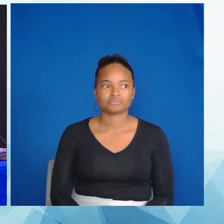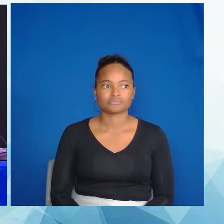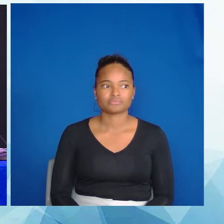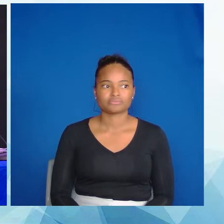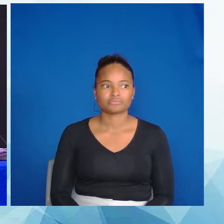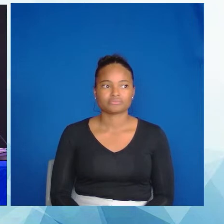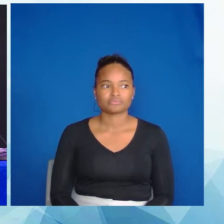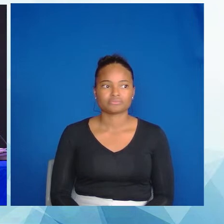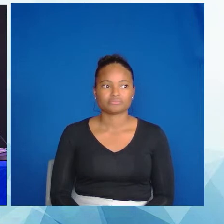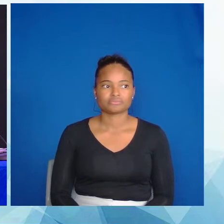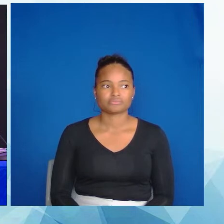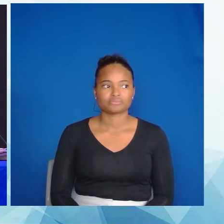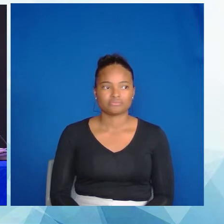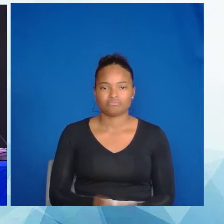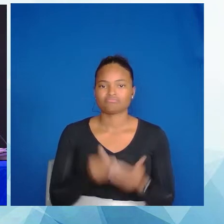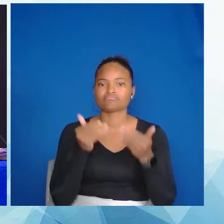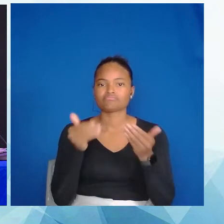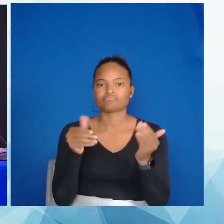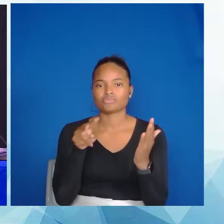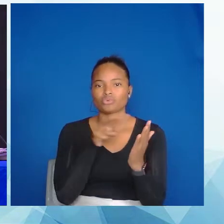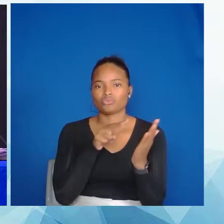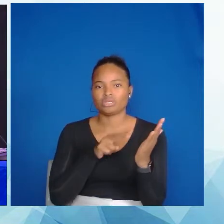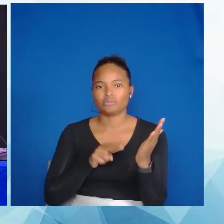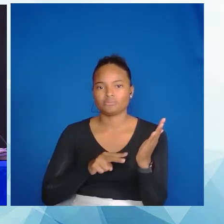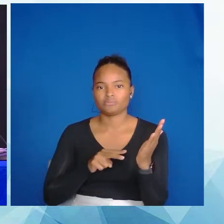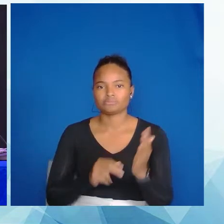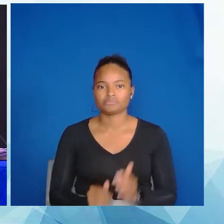I'll give you guys a minute to take a look at this.